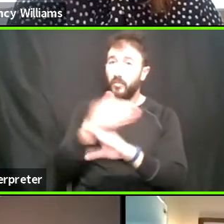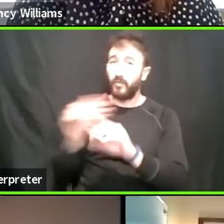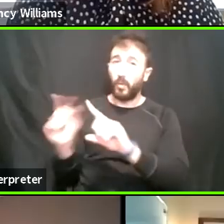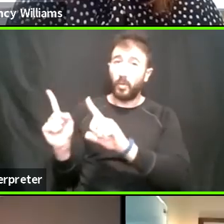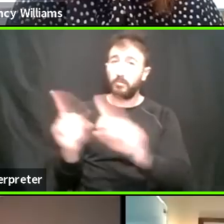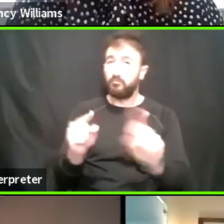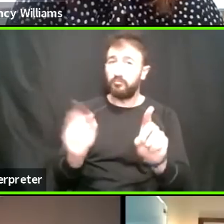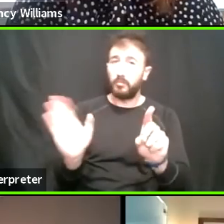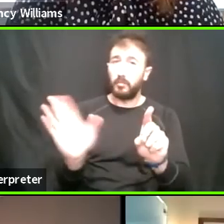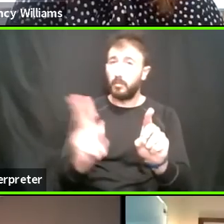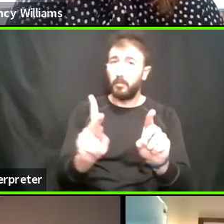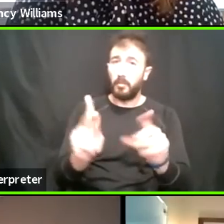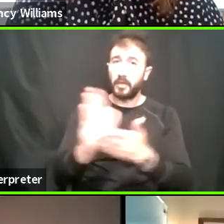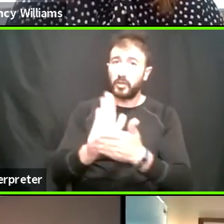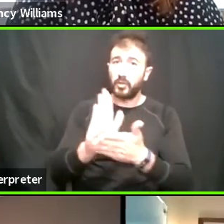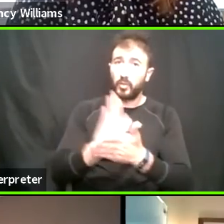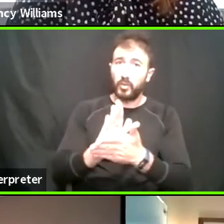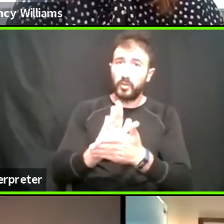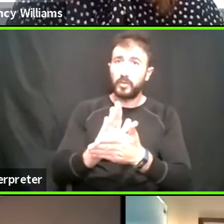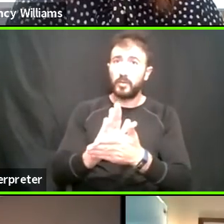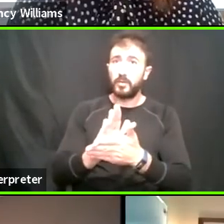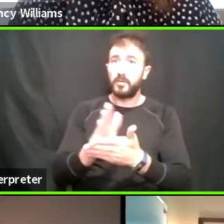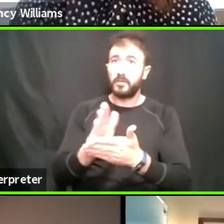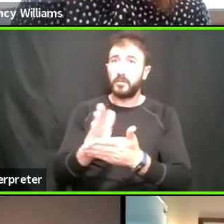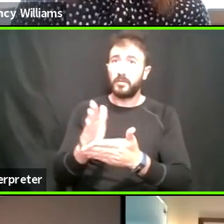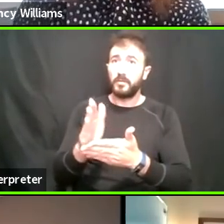are asking we could get prepared for?